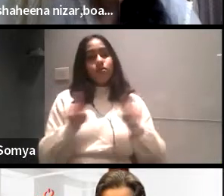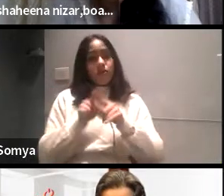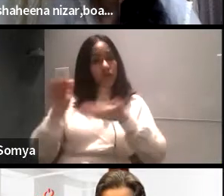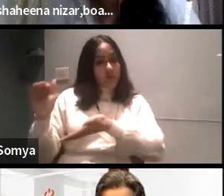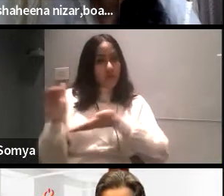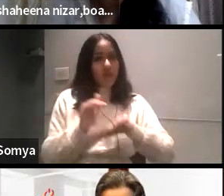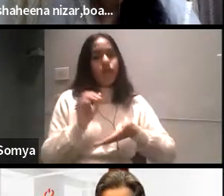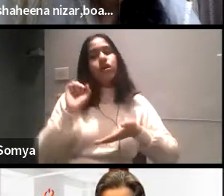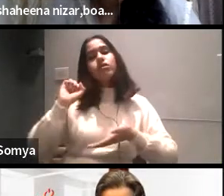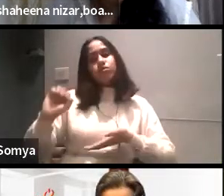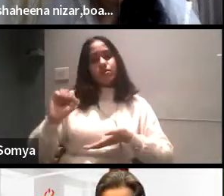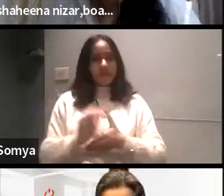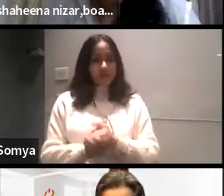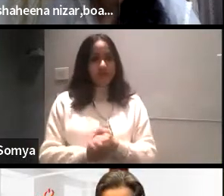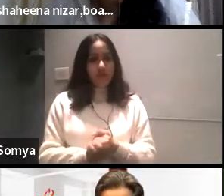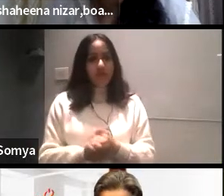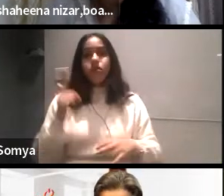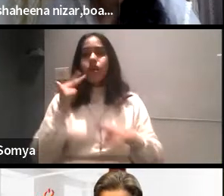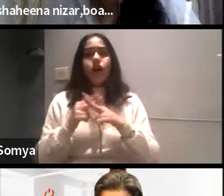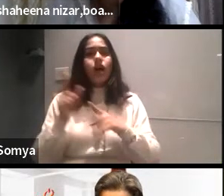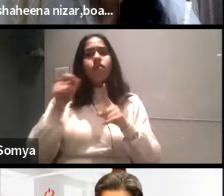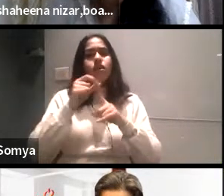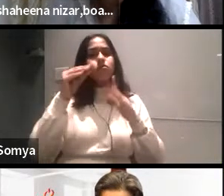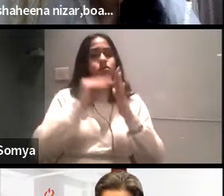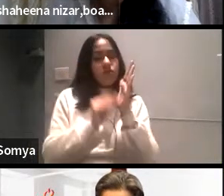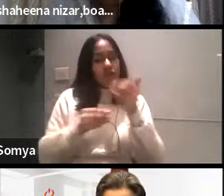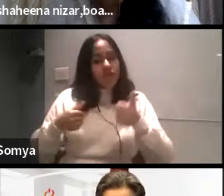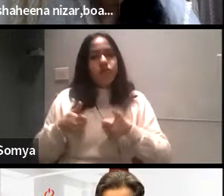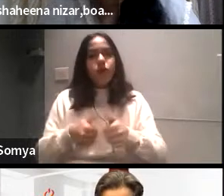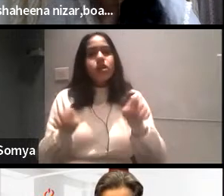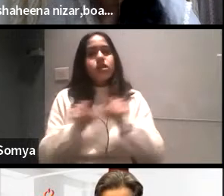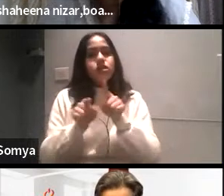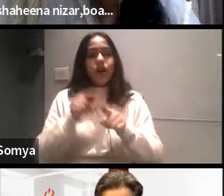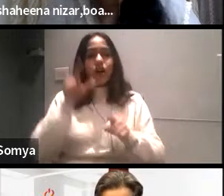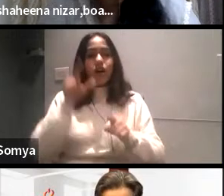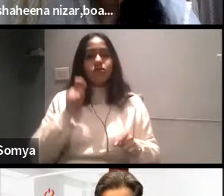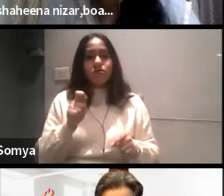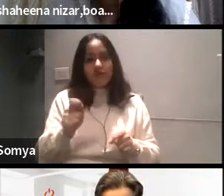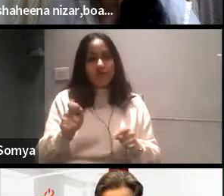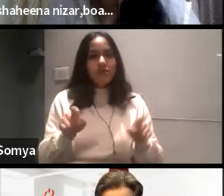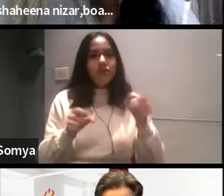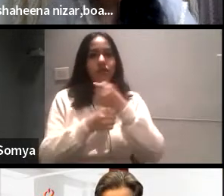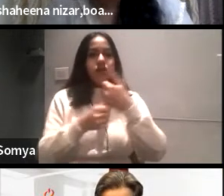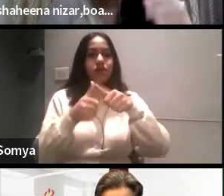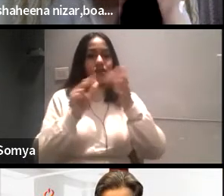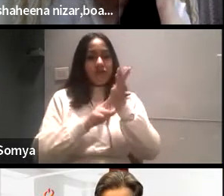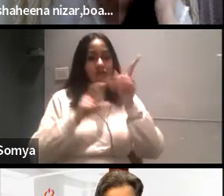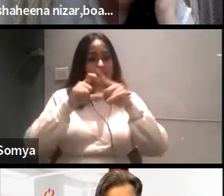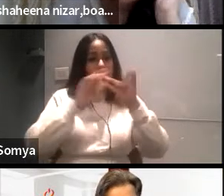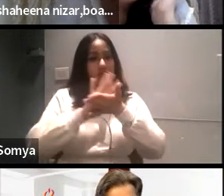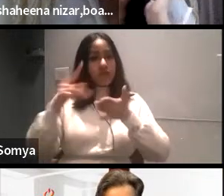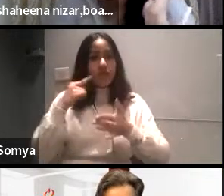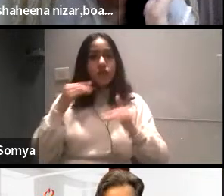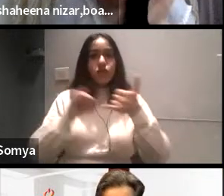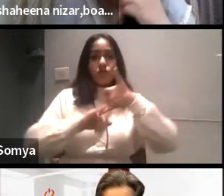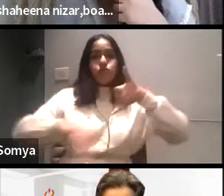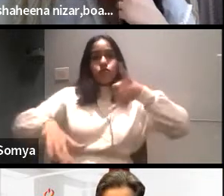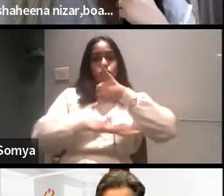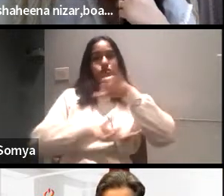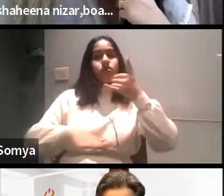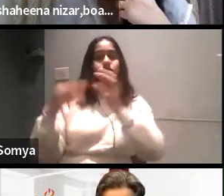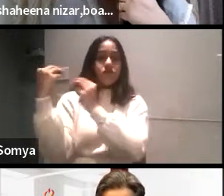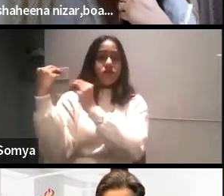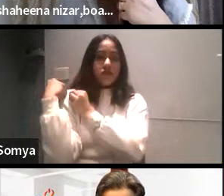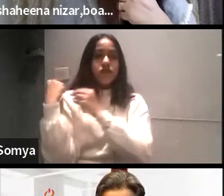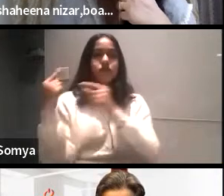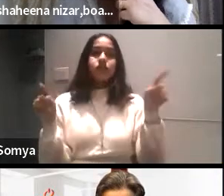stout Gandhian who echoes the principle of Mahatma Gandhi, is an expert on sustainability and social responsibility.